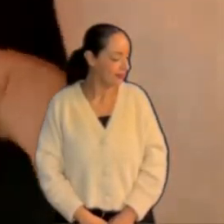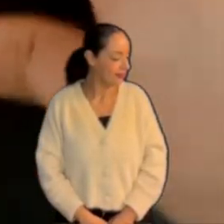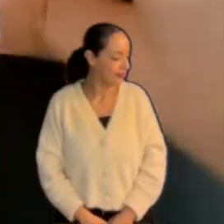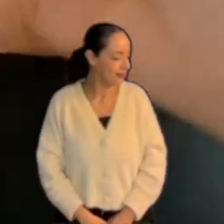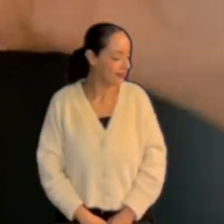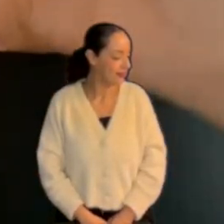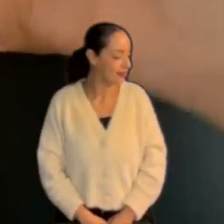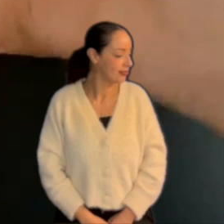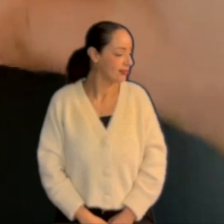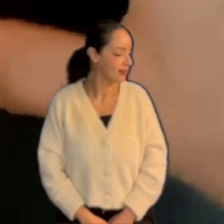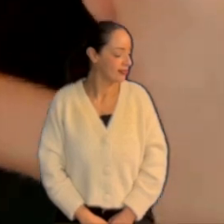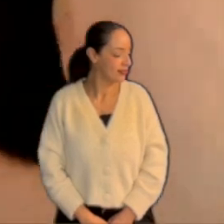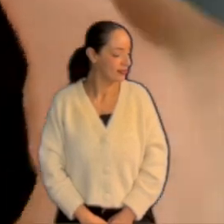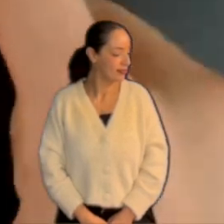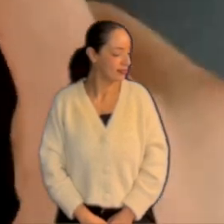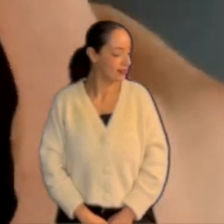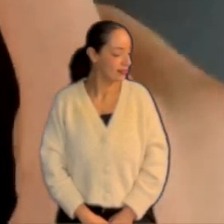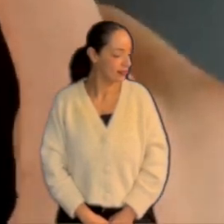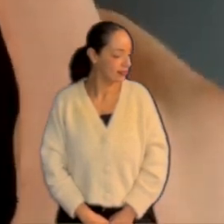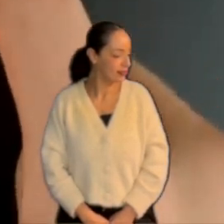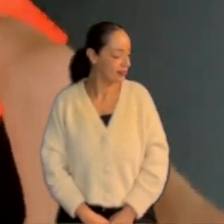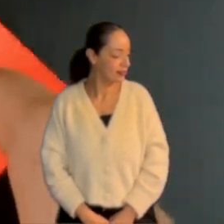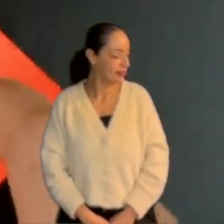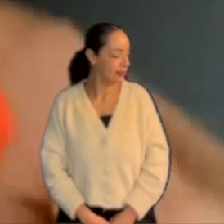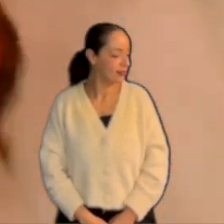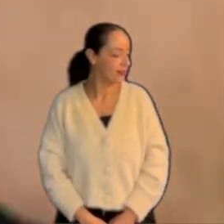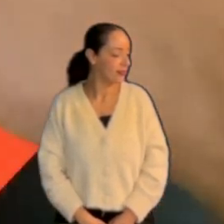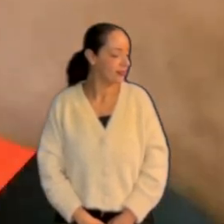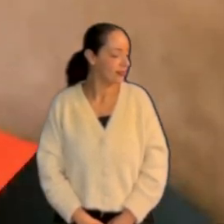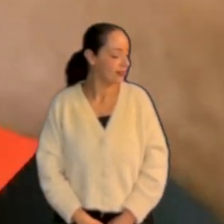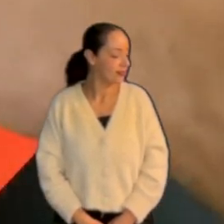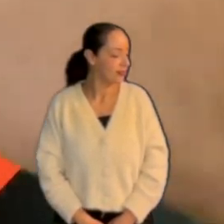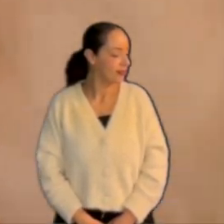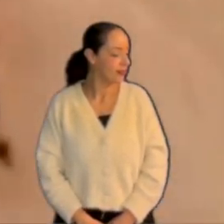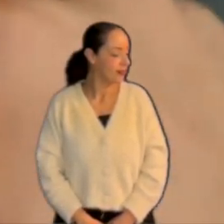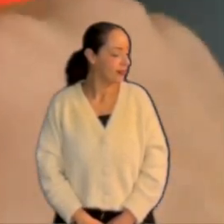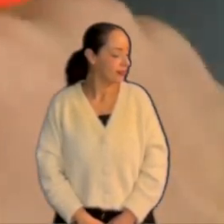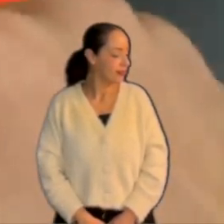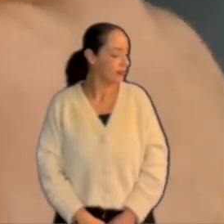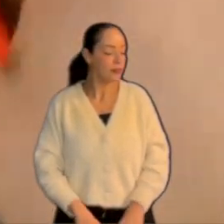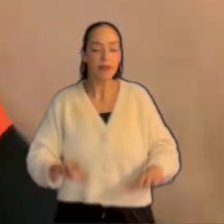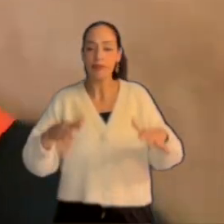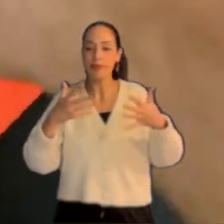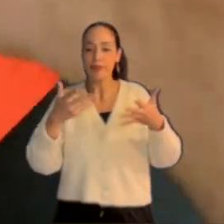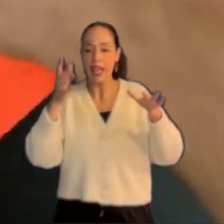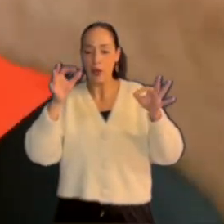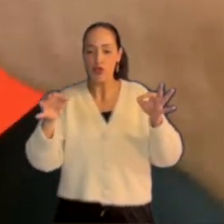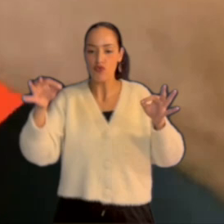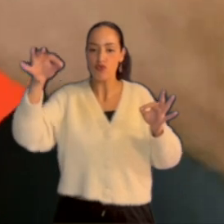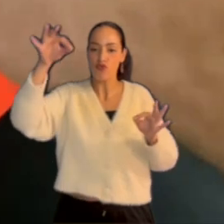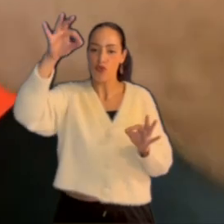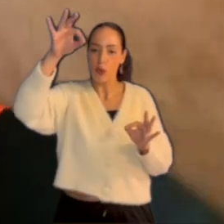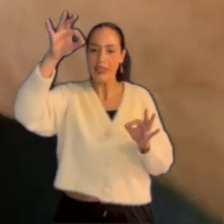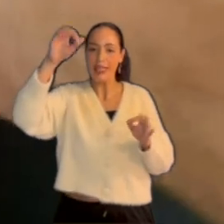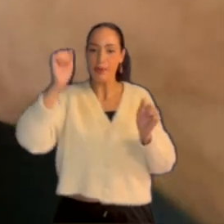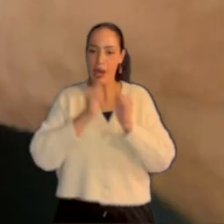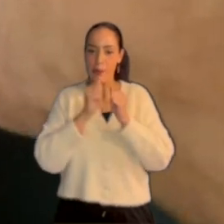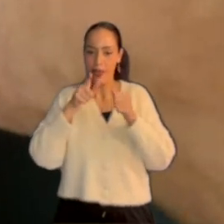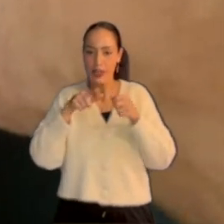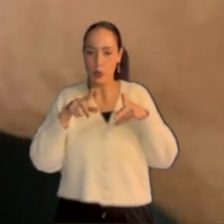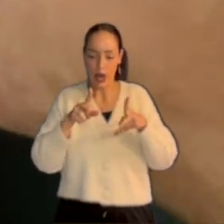Now rotate the paper in this position and fold the top corner to the middle. Just like that.